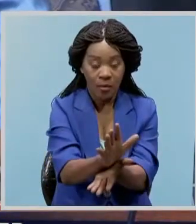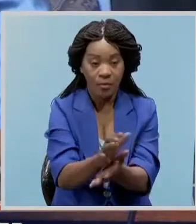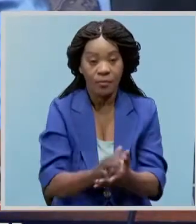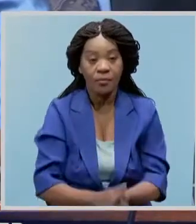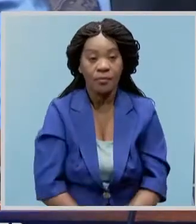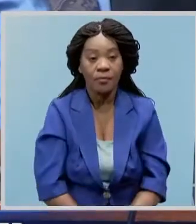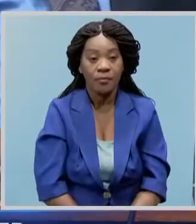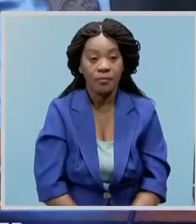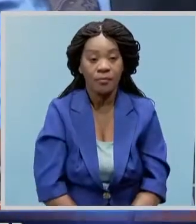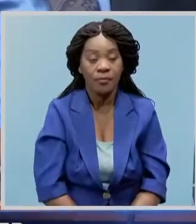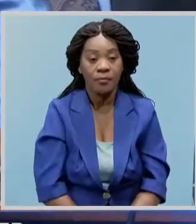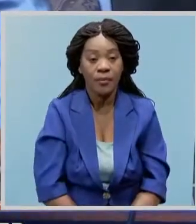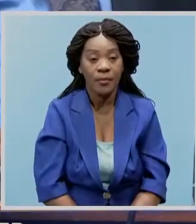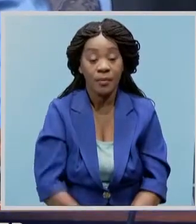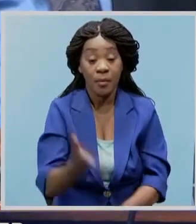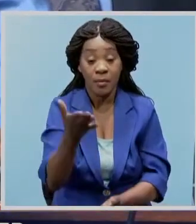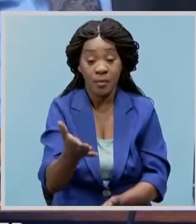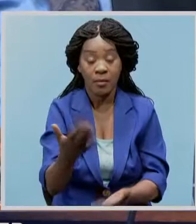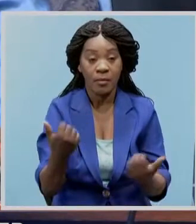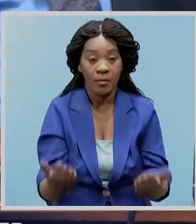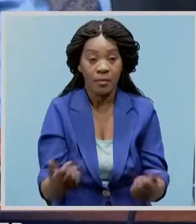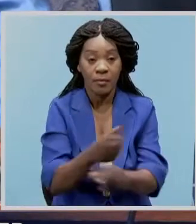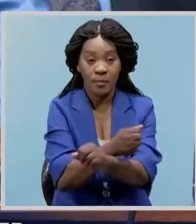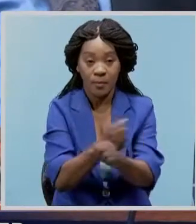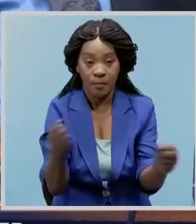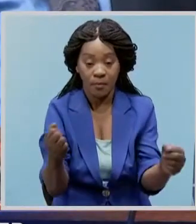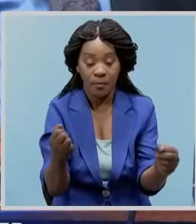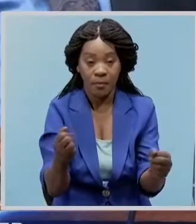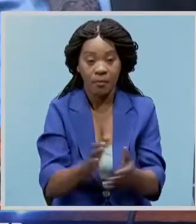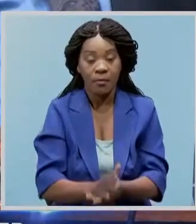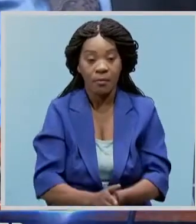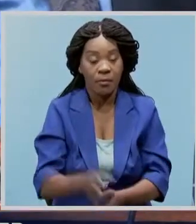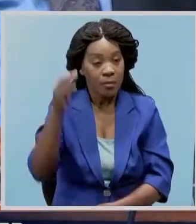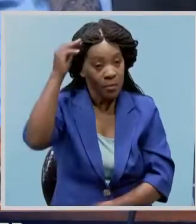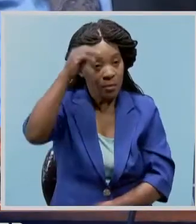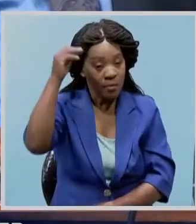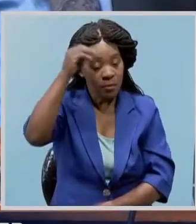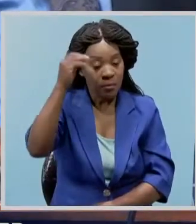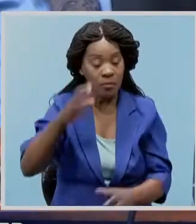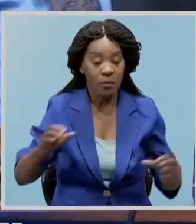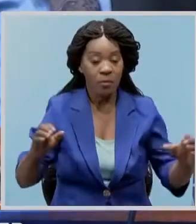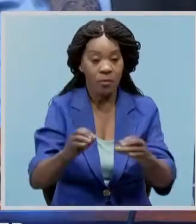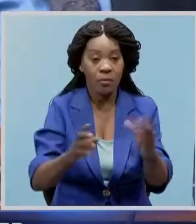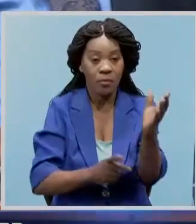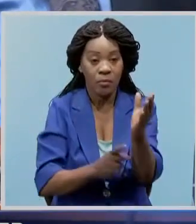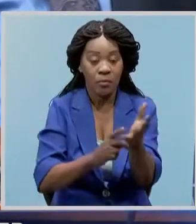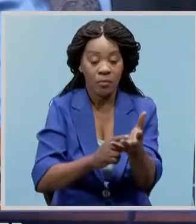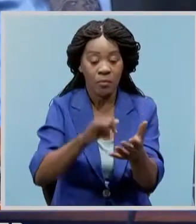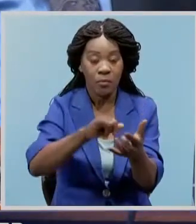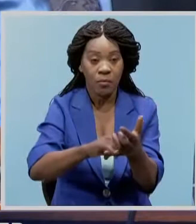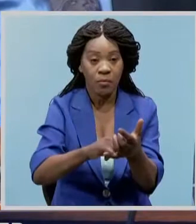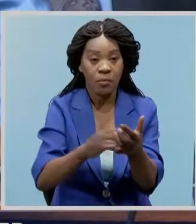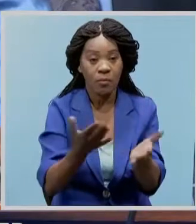those have been resolved, and the Ministry of Community Development is being empowered